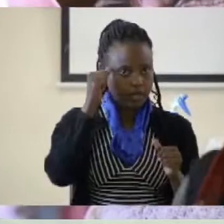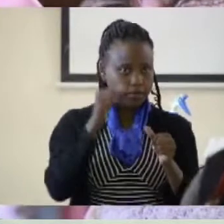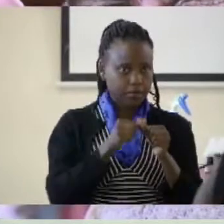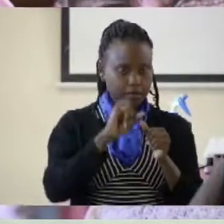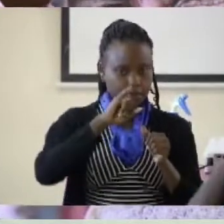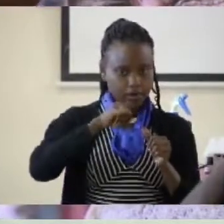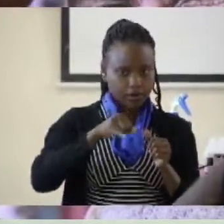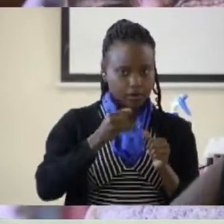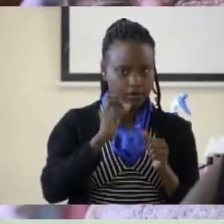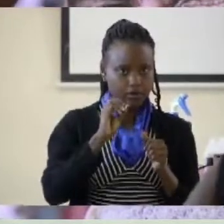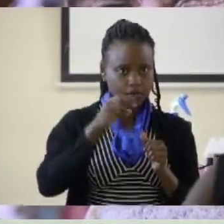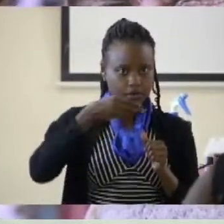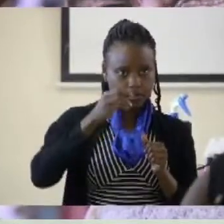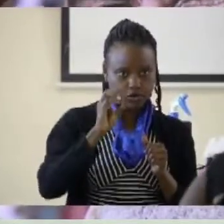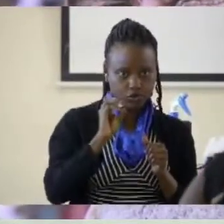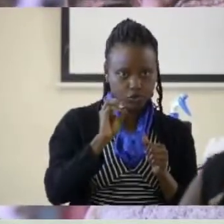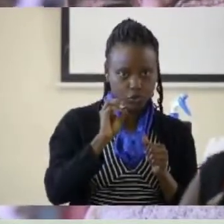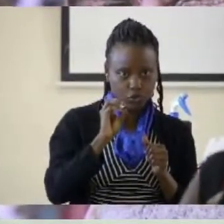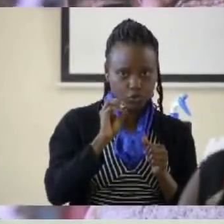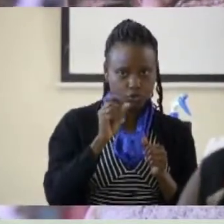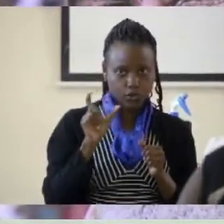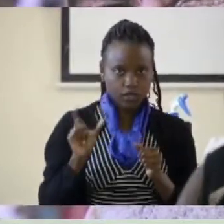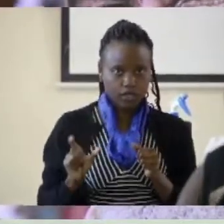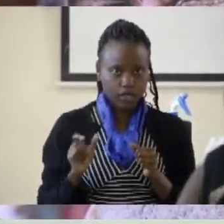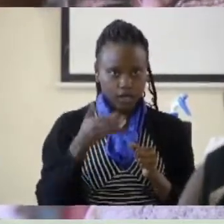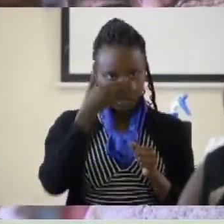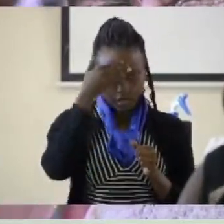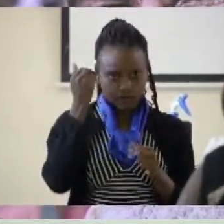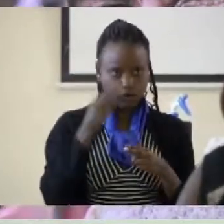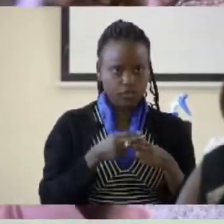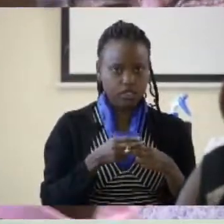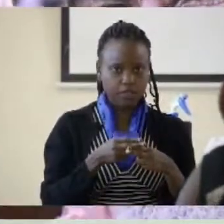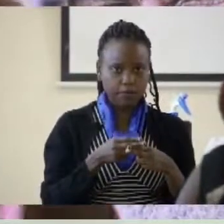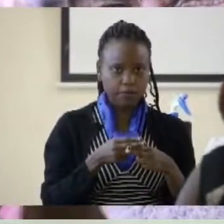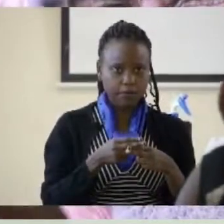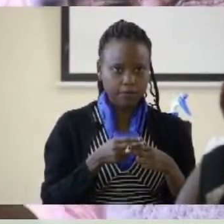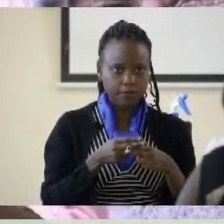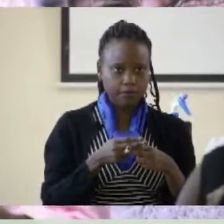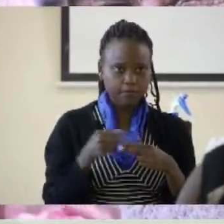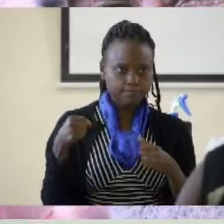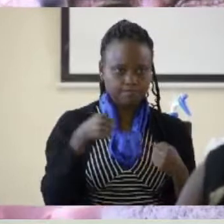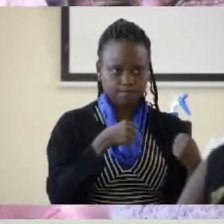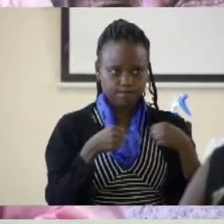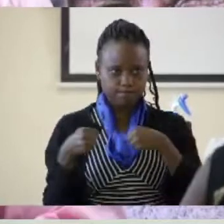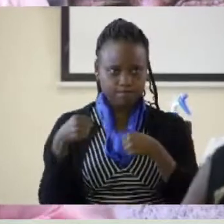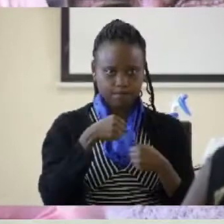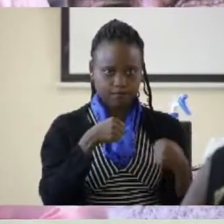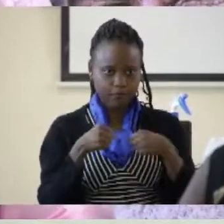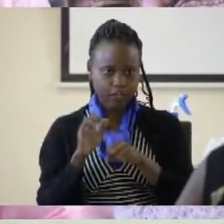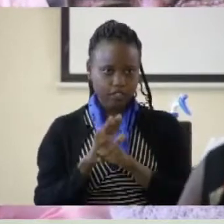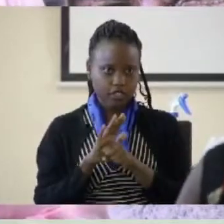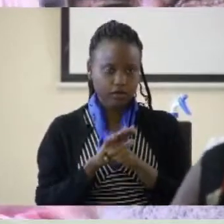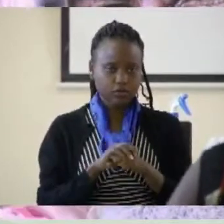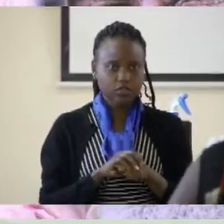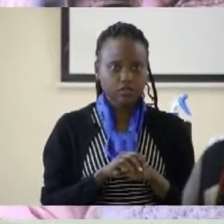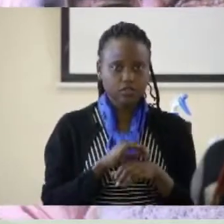the guy who was, I don't know, I've just forgotten his name. They used to fight a lot. We are